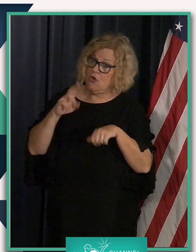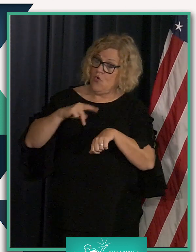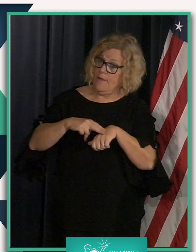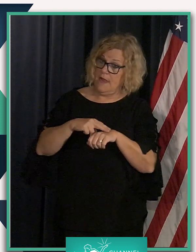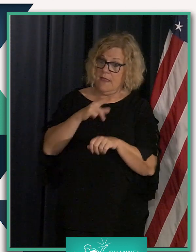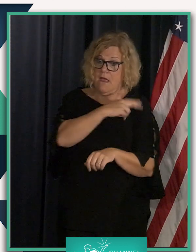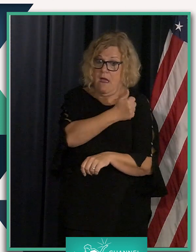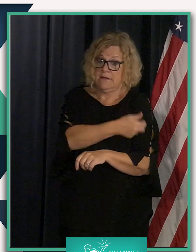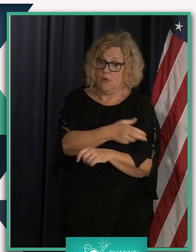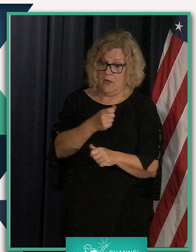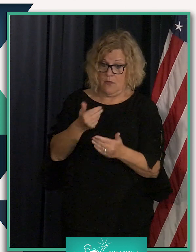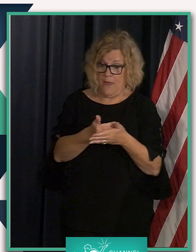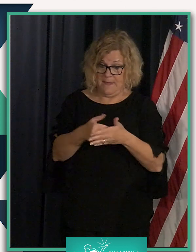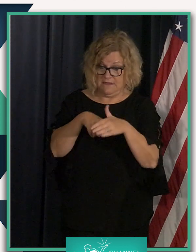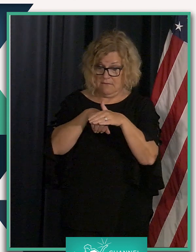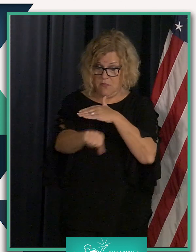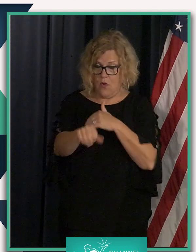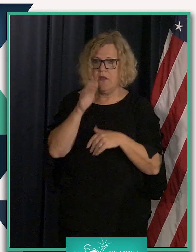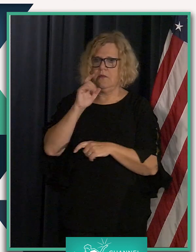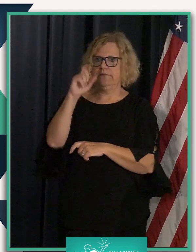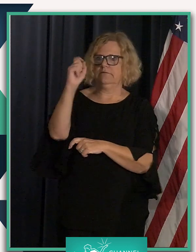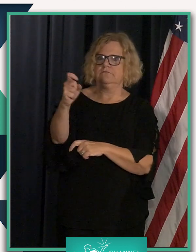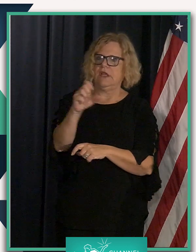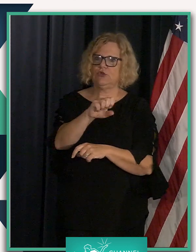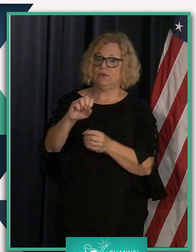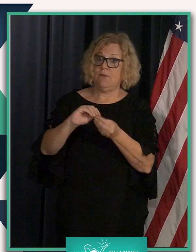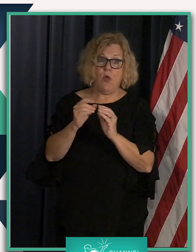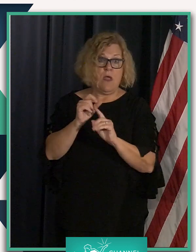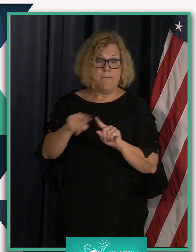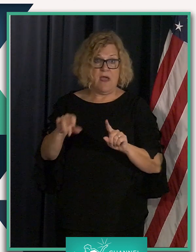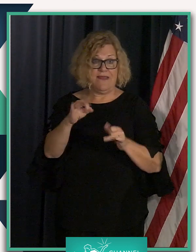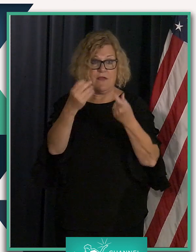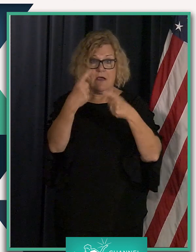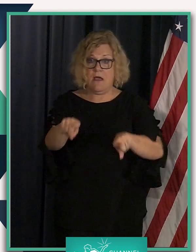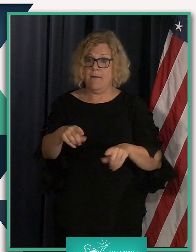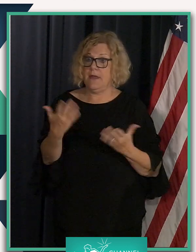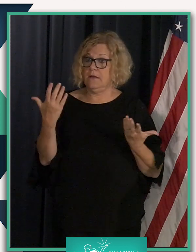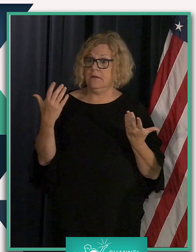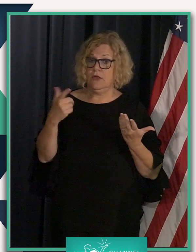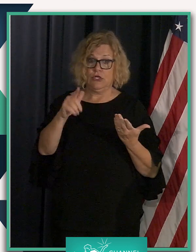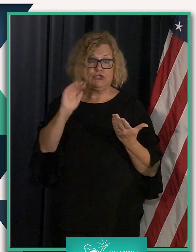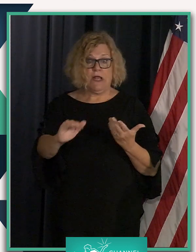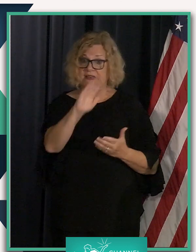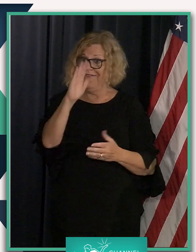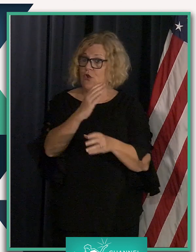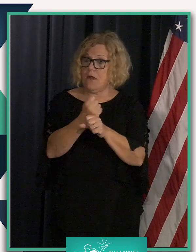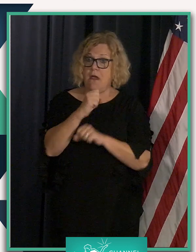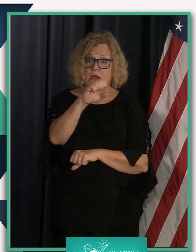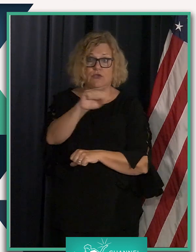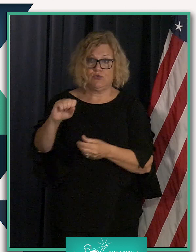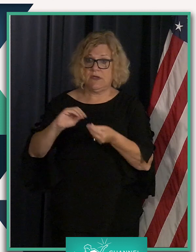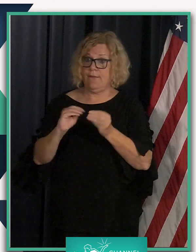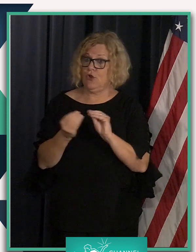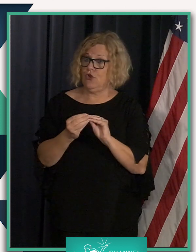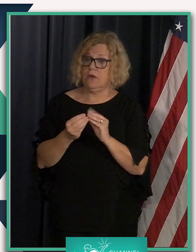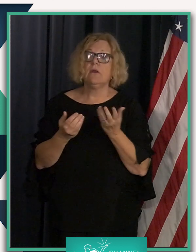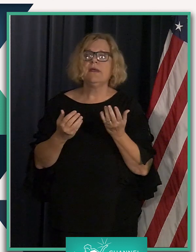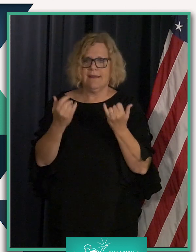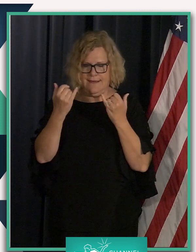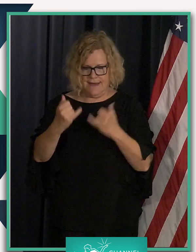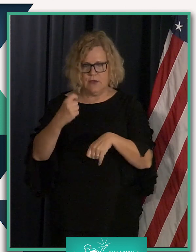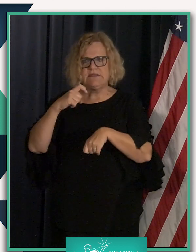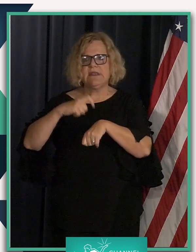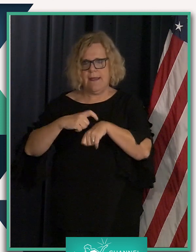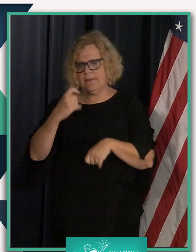hospital will make sure when the baby's born, you get a Social Security number, but if you are in a situation for some reason your child never got a Social Security number, now's the